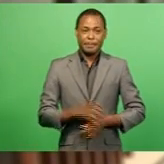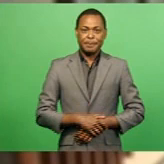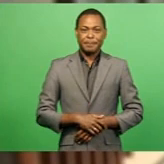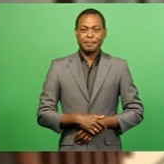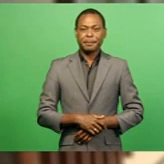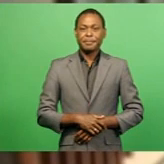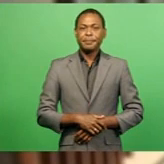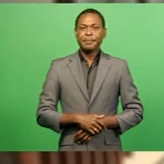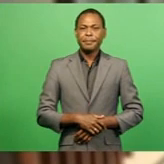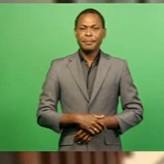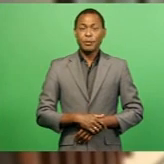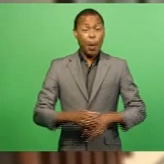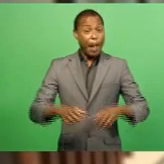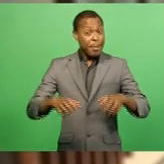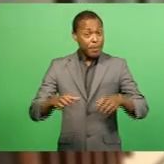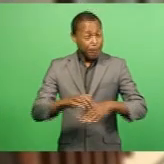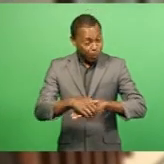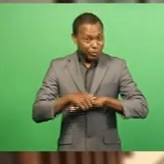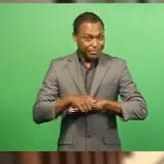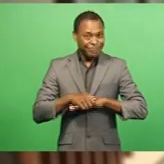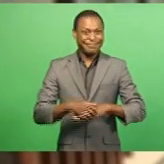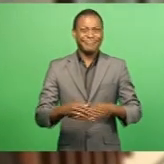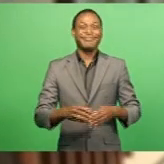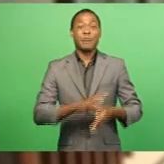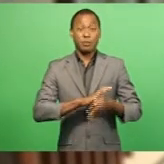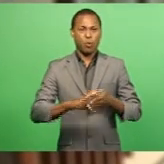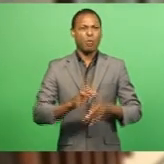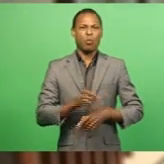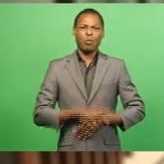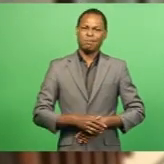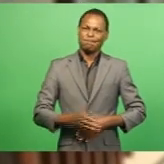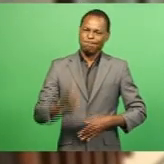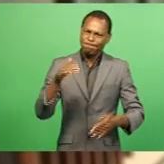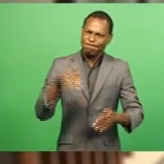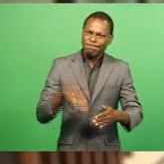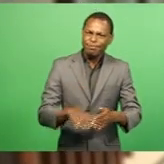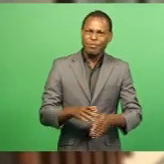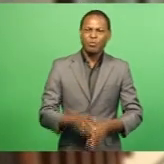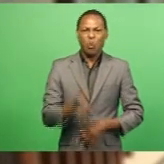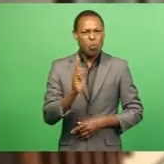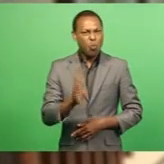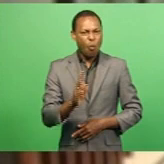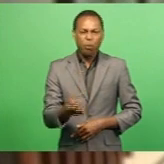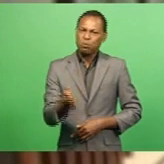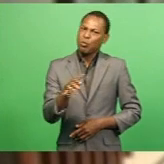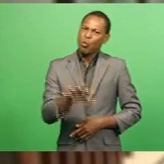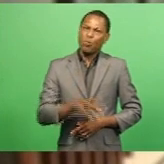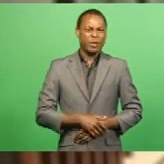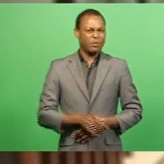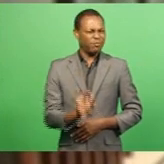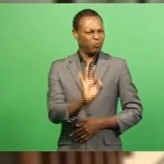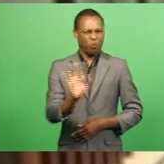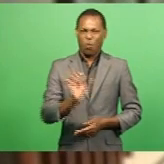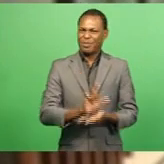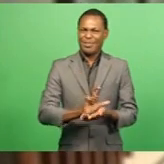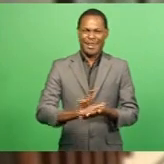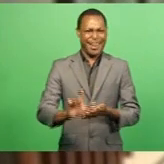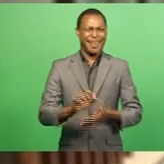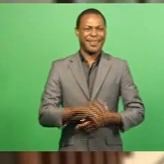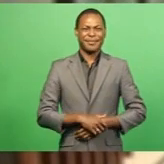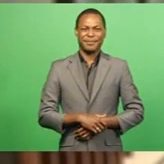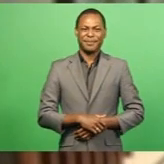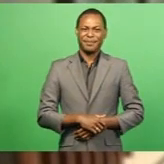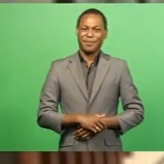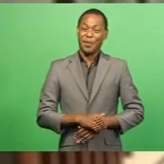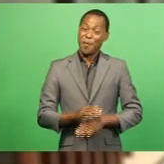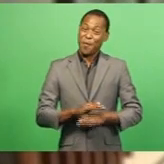sank 0.2% after the Bank of England warned the outlook for the Britain's recovery remains unclear. And that's all from your